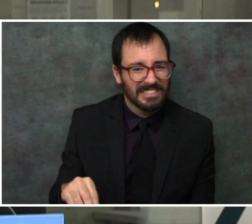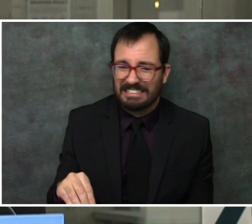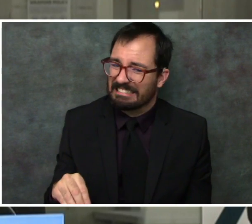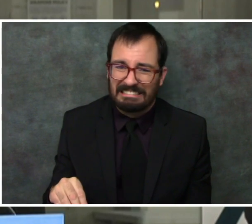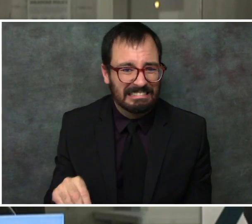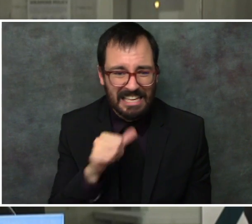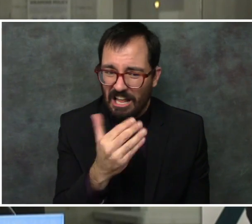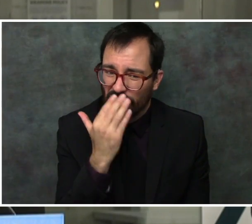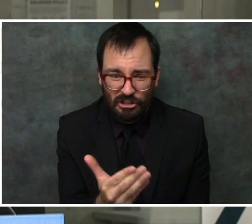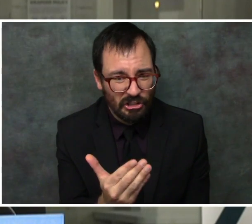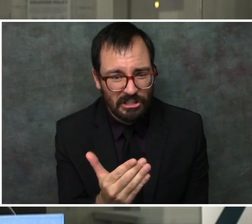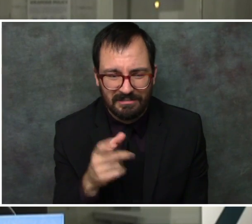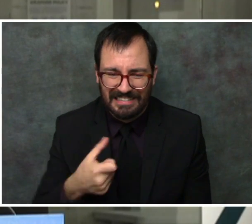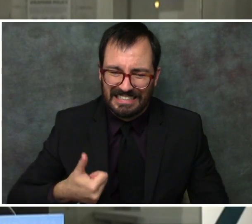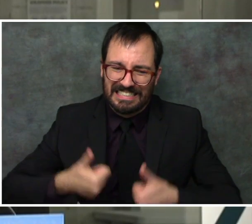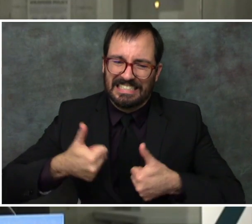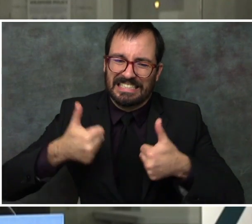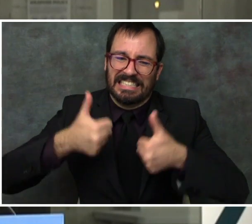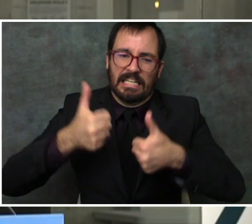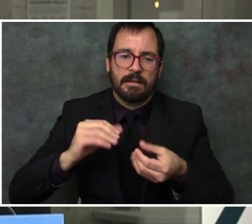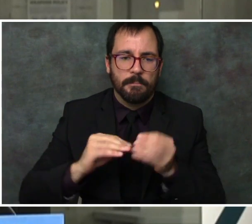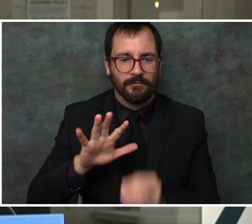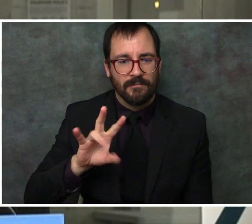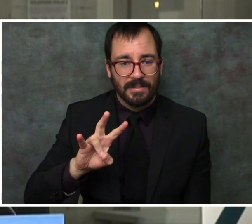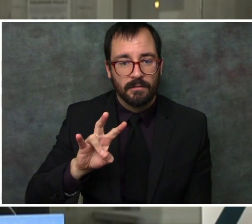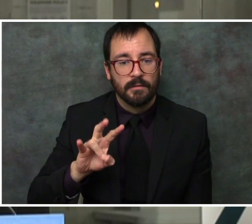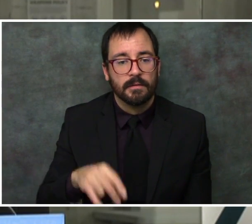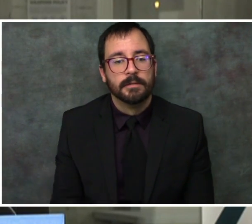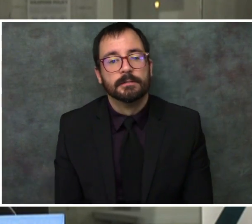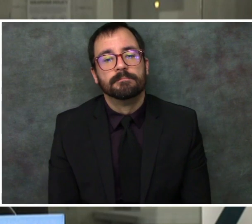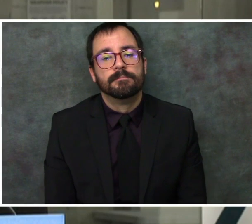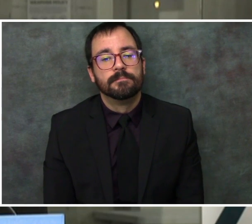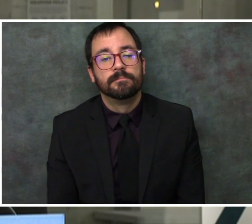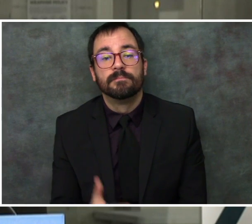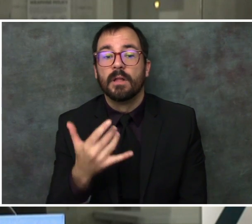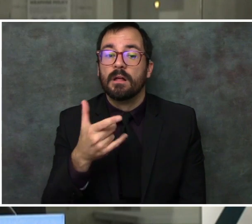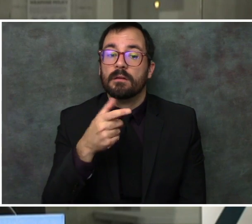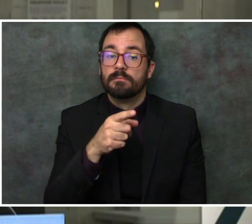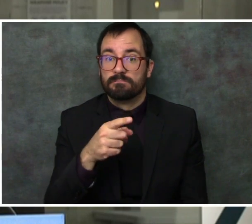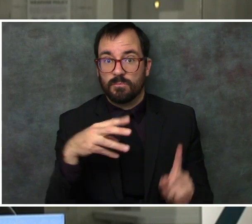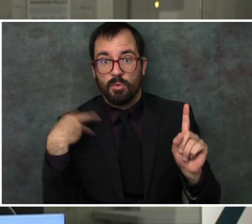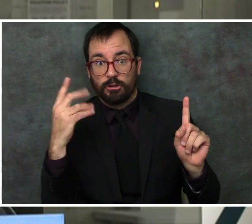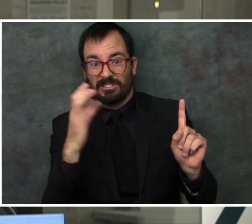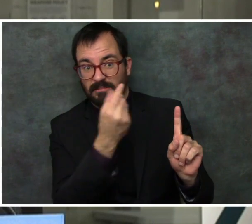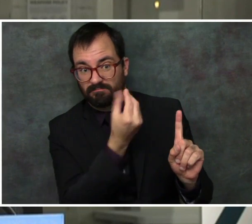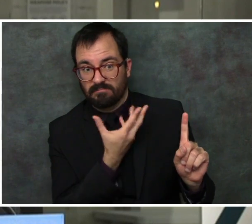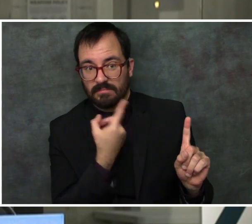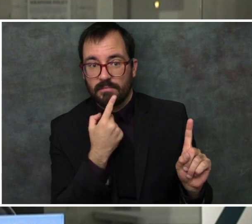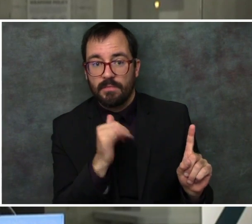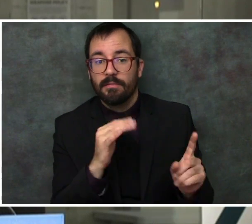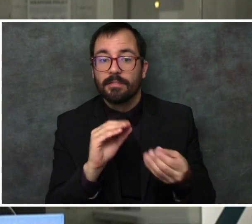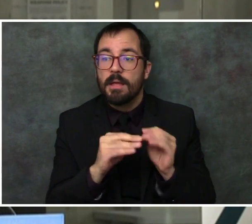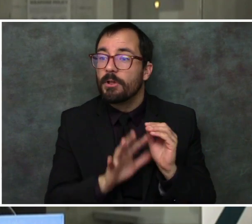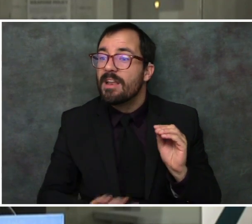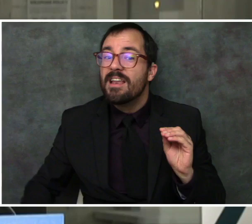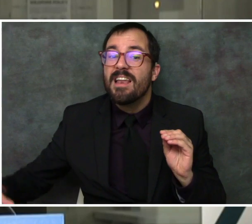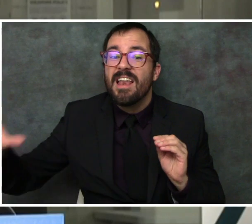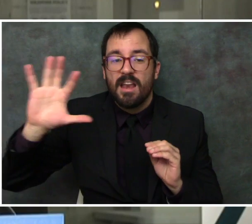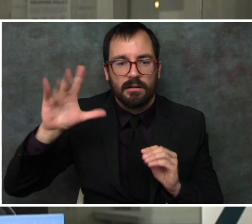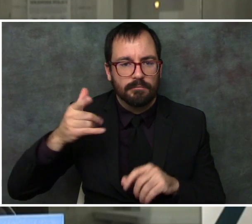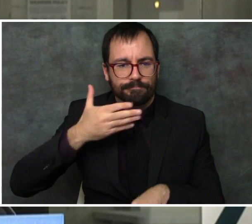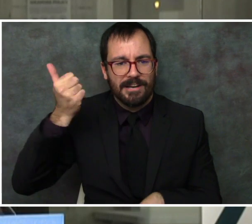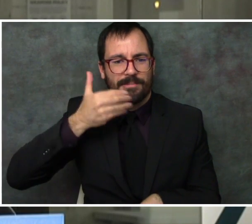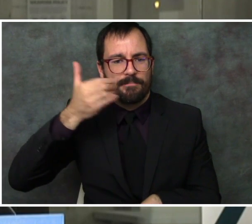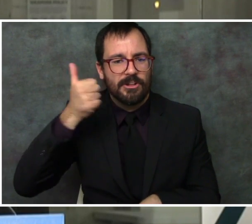that number higher. They're claiming in Washington the numbers across the country are higher. That's not the case. So I'm asking every Bostonian to fill out this